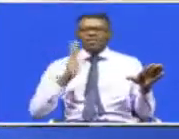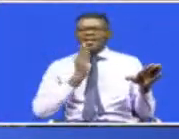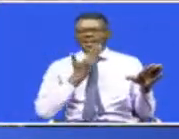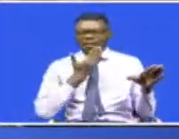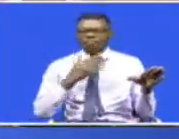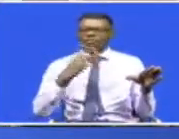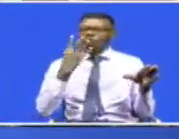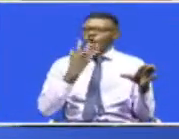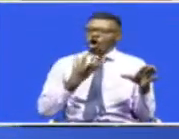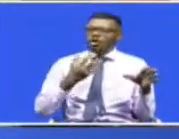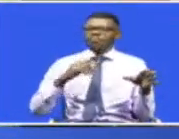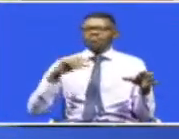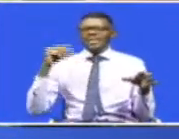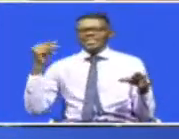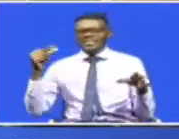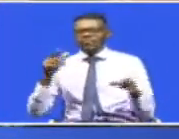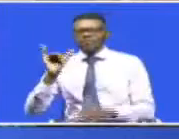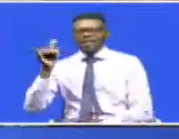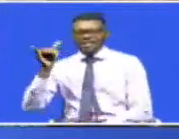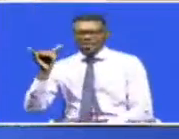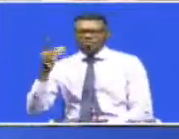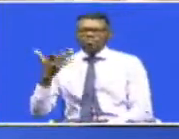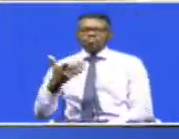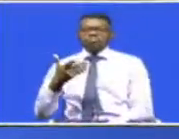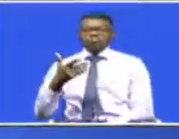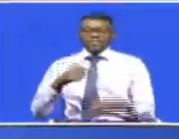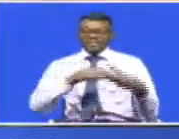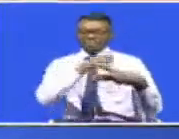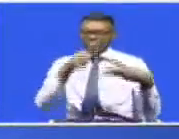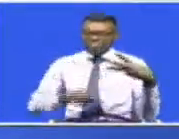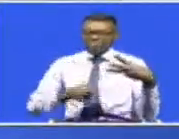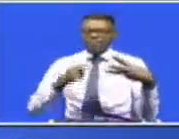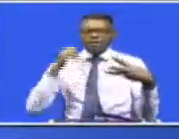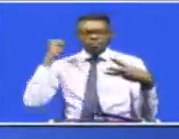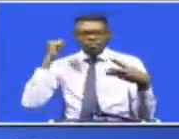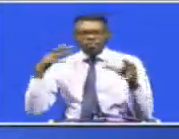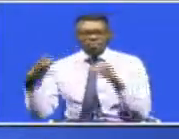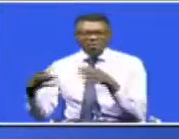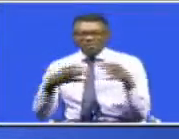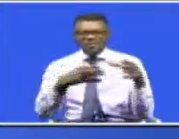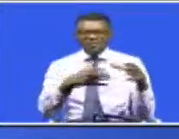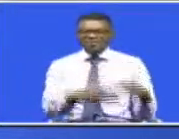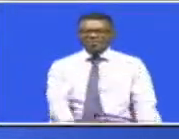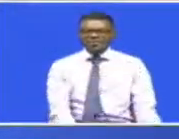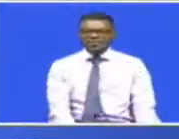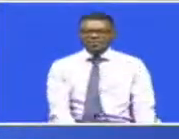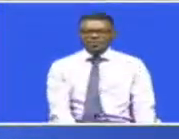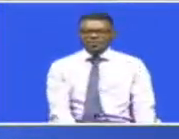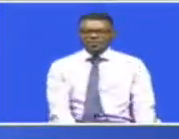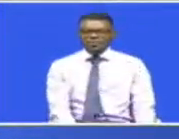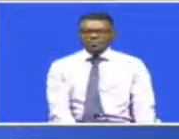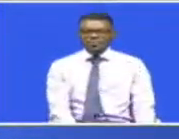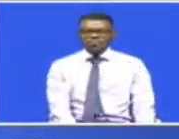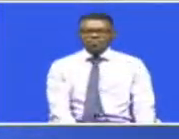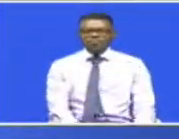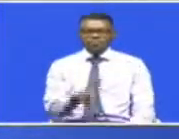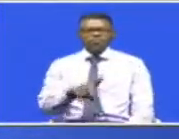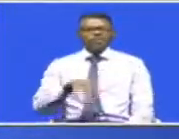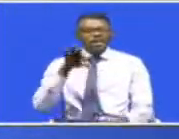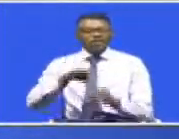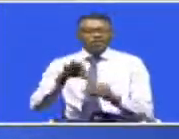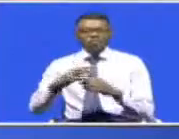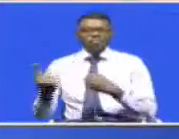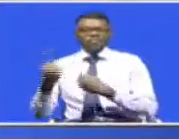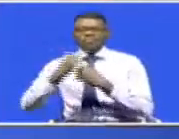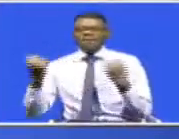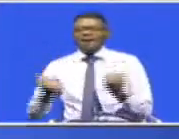green and yellow, the colors of the country's three main political parties. It was finally voting day.